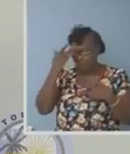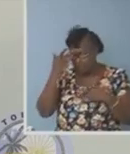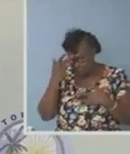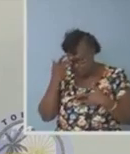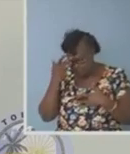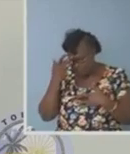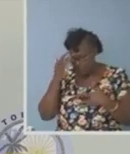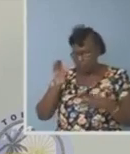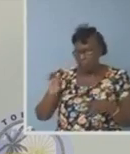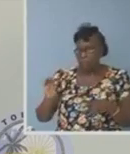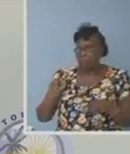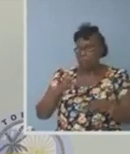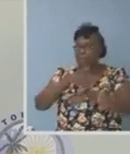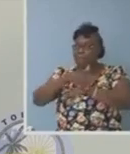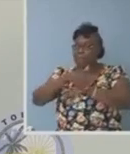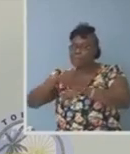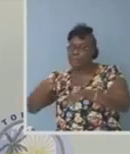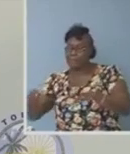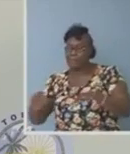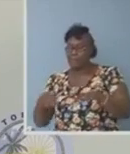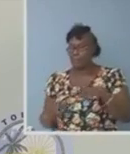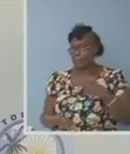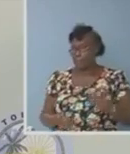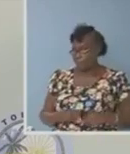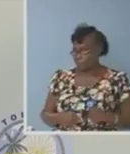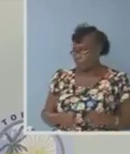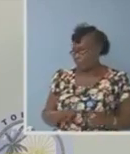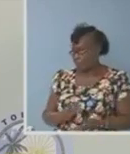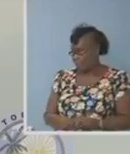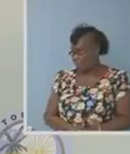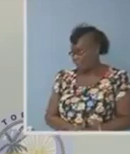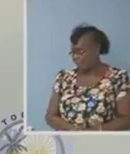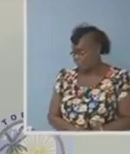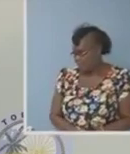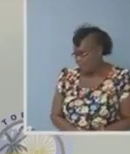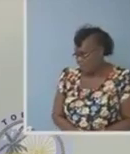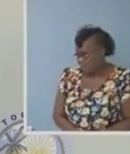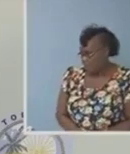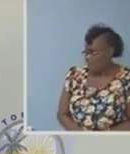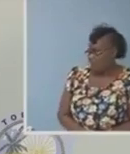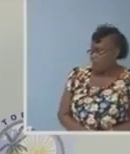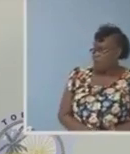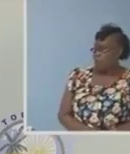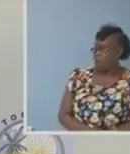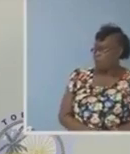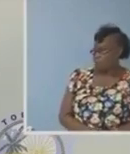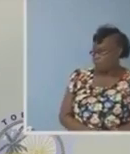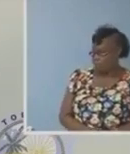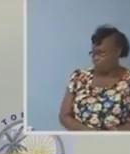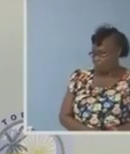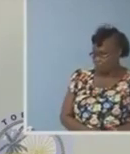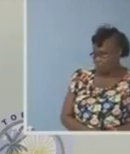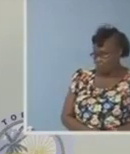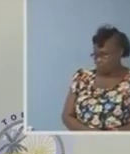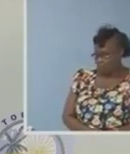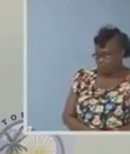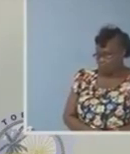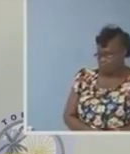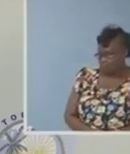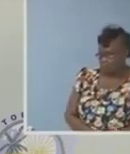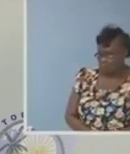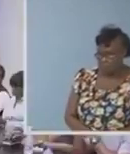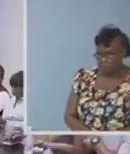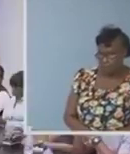to Trinidad. I think I'll probably stop here, and any further questions we can deal with in the question and answer session. Thank you very much.